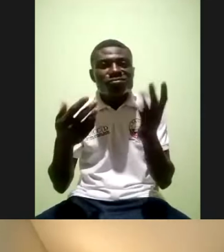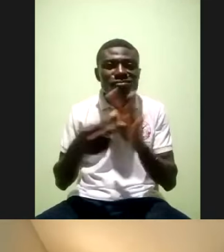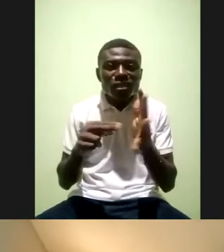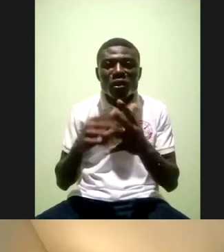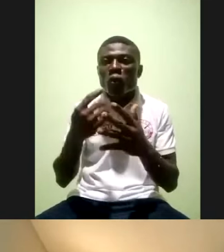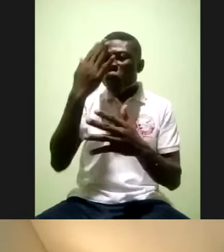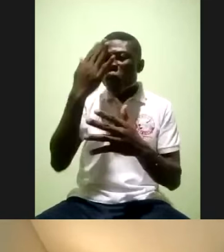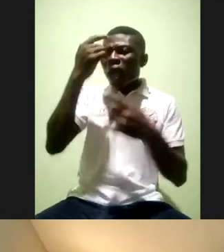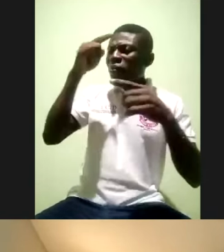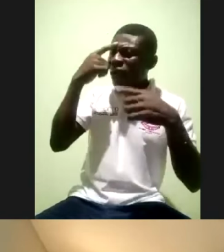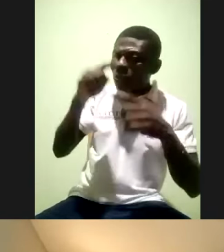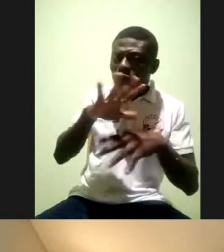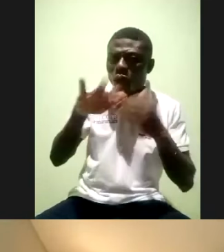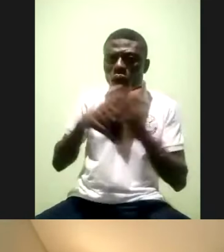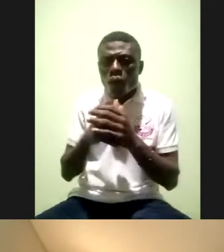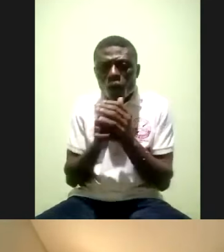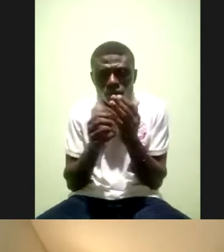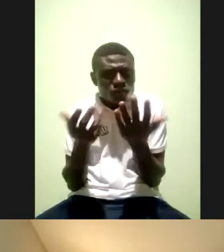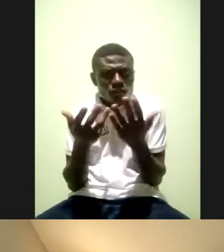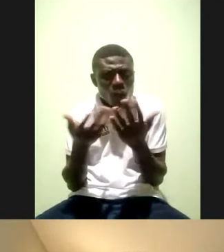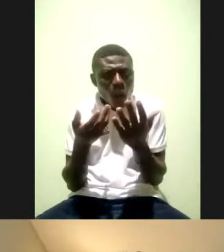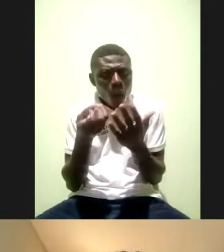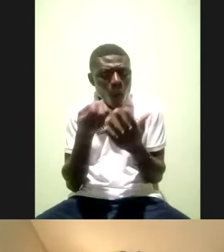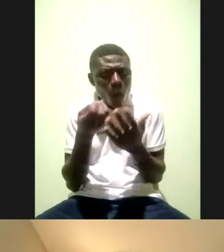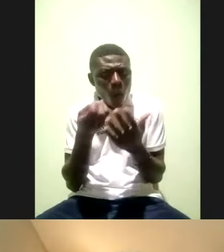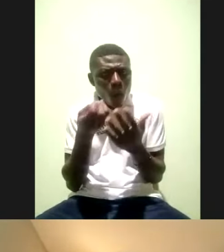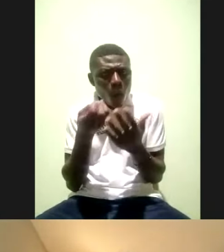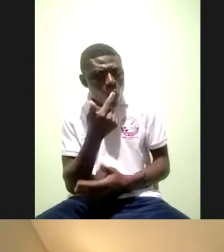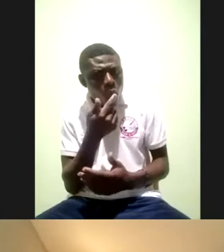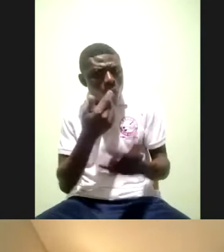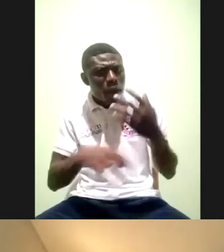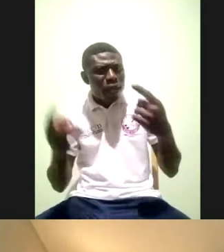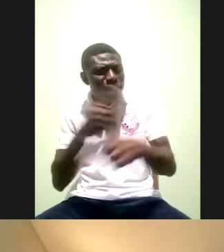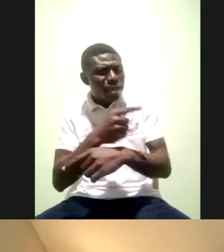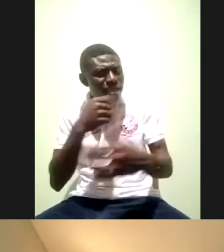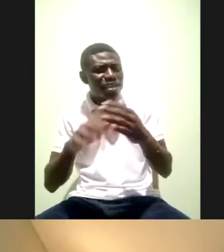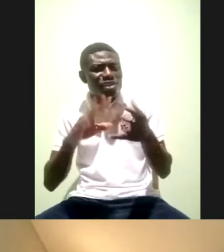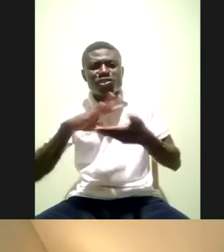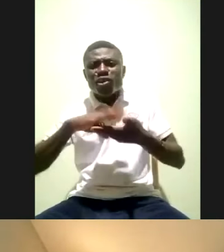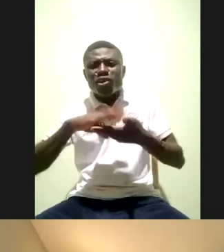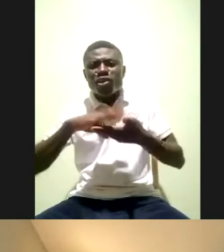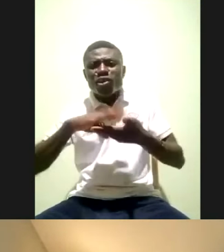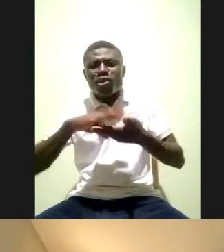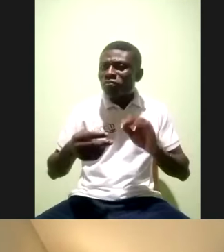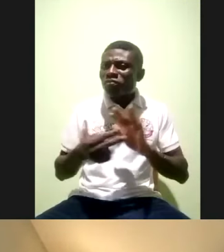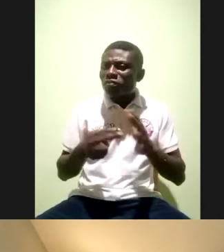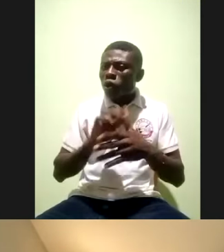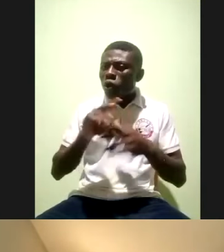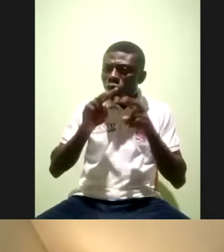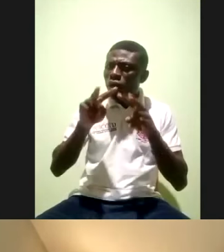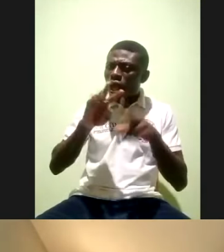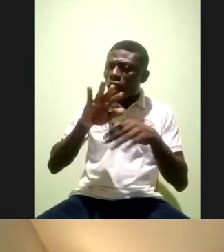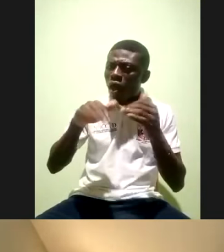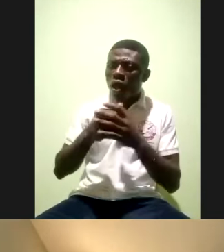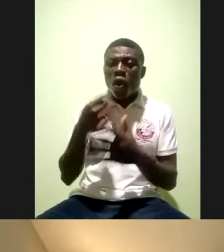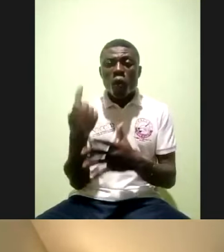happening, or whose birthday was it in the story, so where were they staying, what could